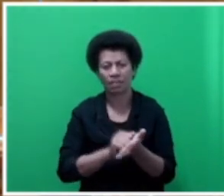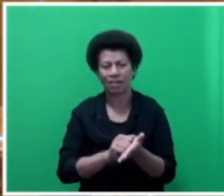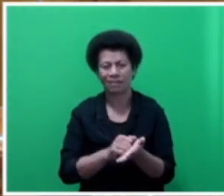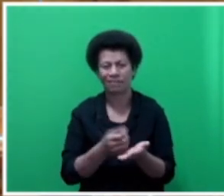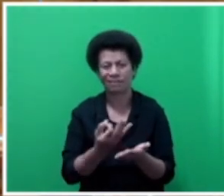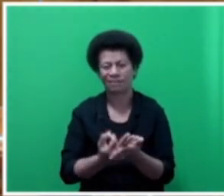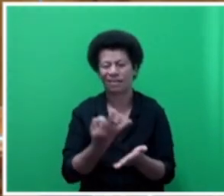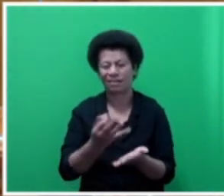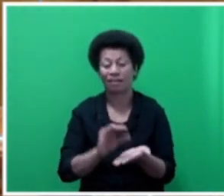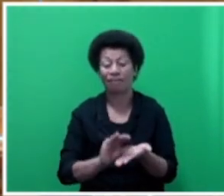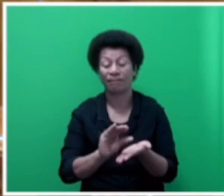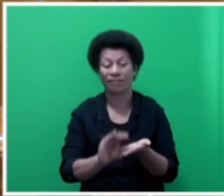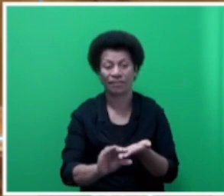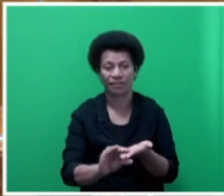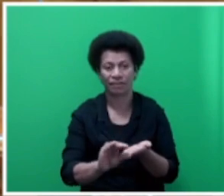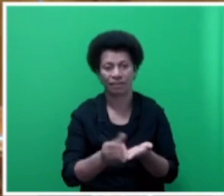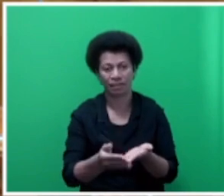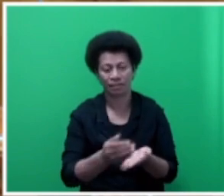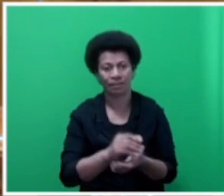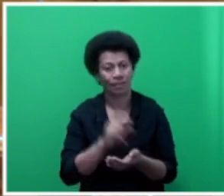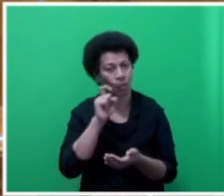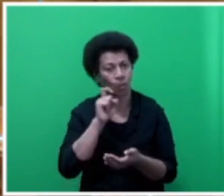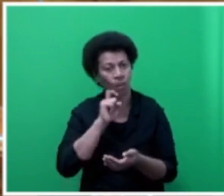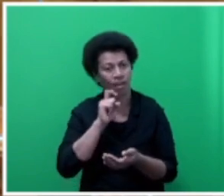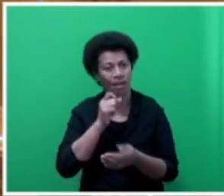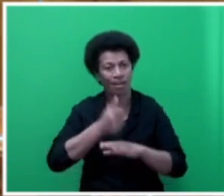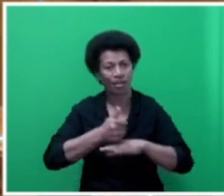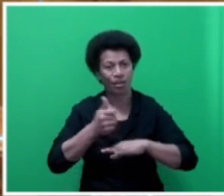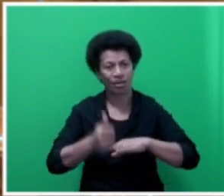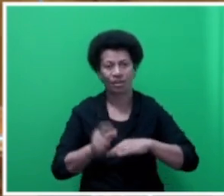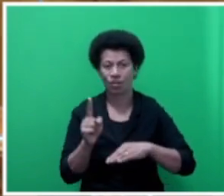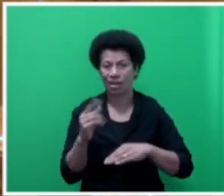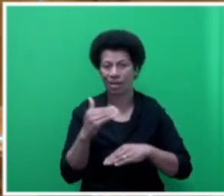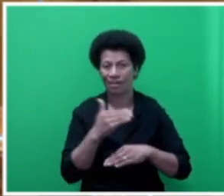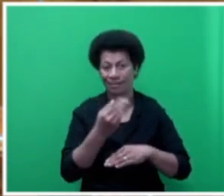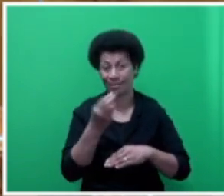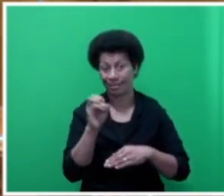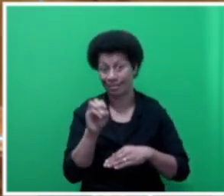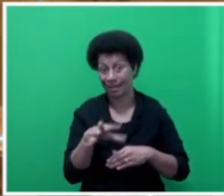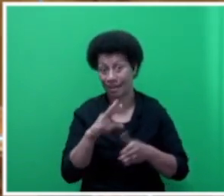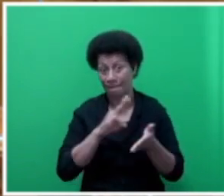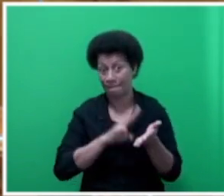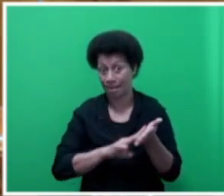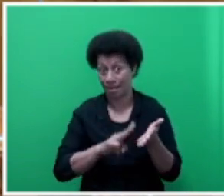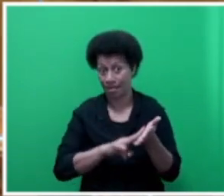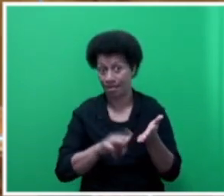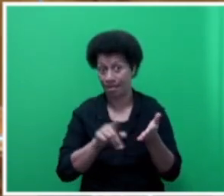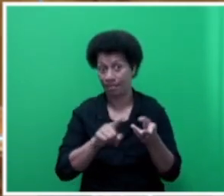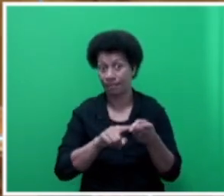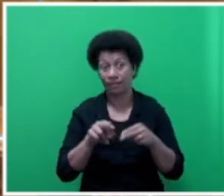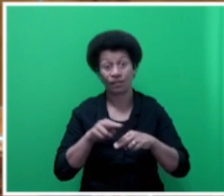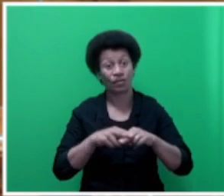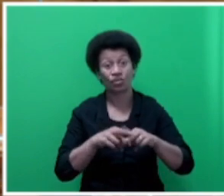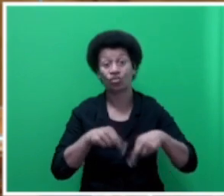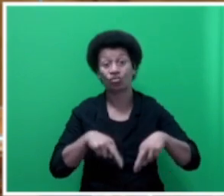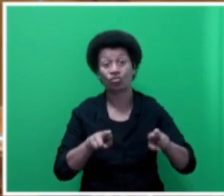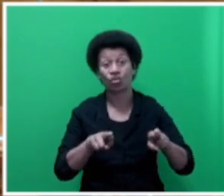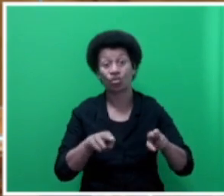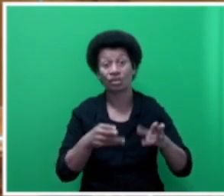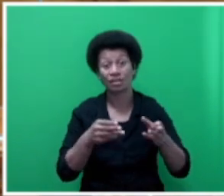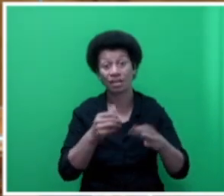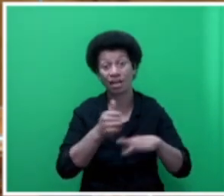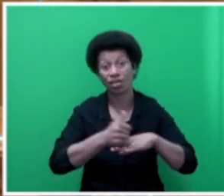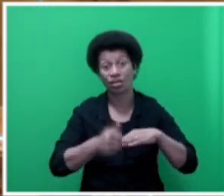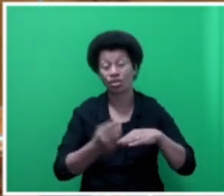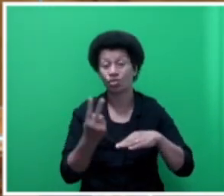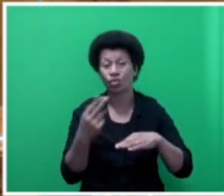them. Water Authority, 110 million. Fiji Roads Authority, 227